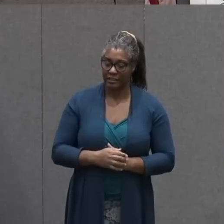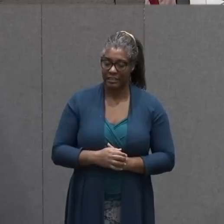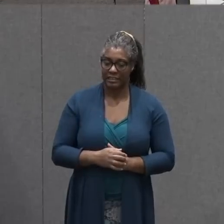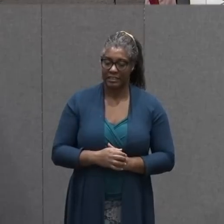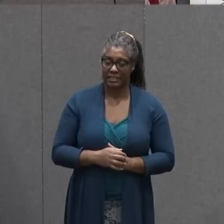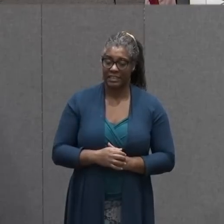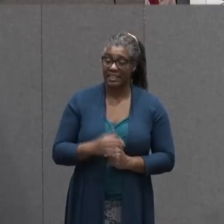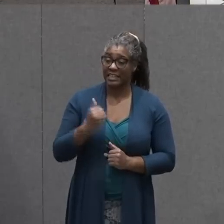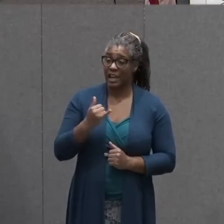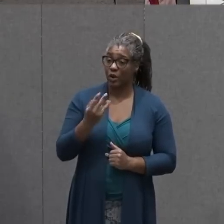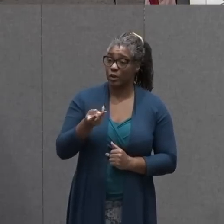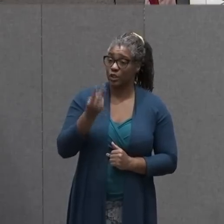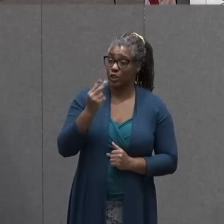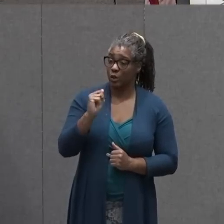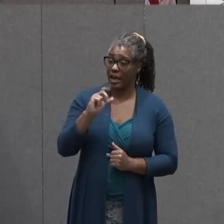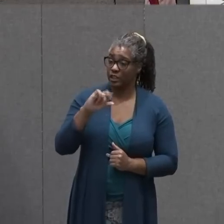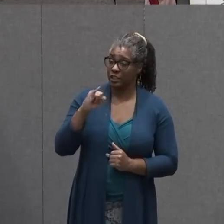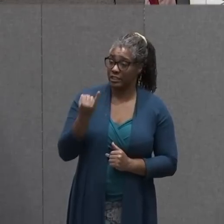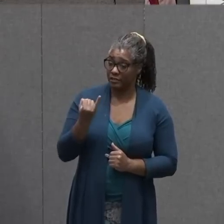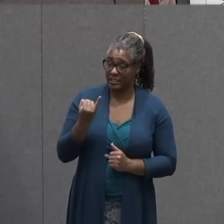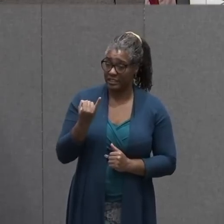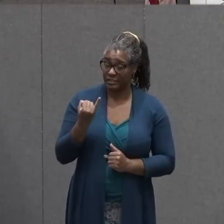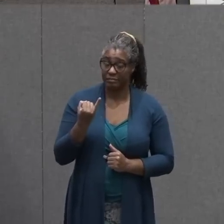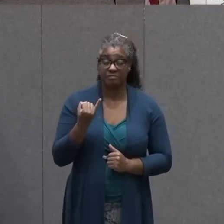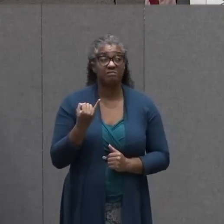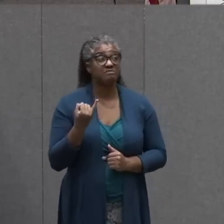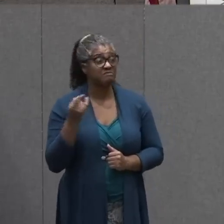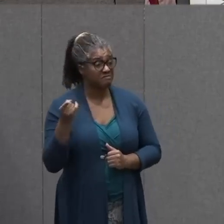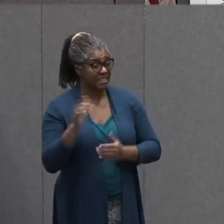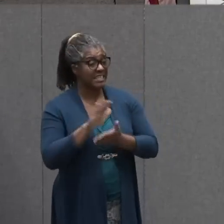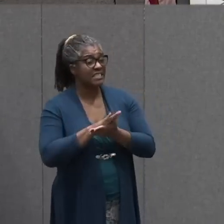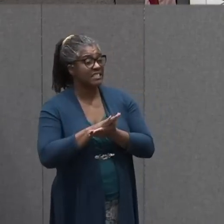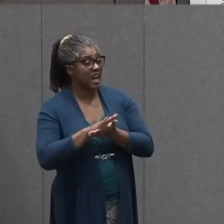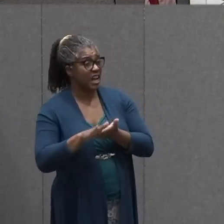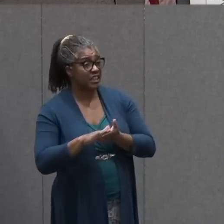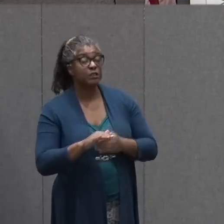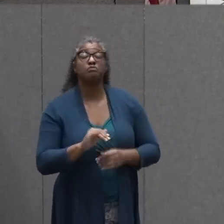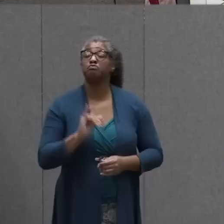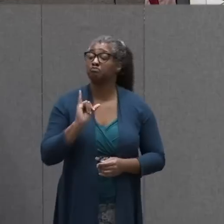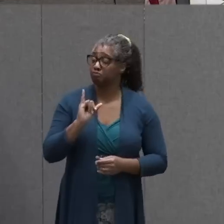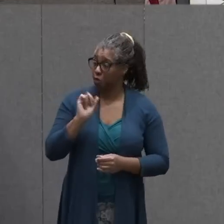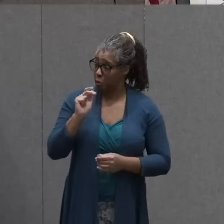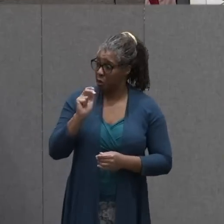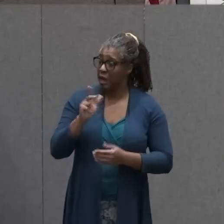R. He's kind. Okay. Yeah, let's write kind. Okay. Kind.